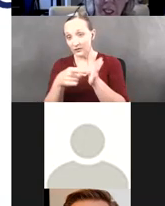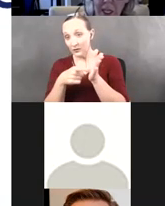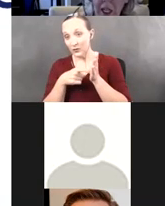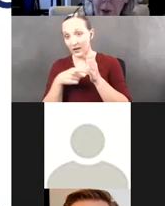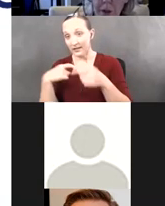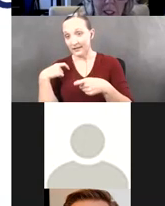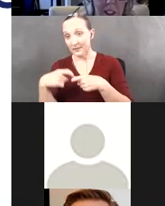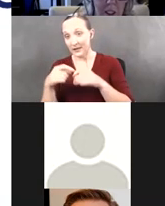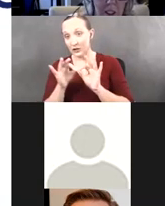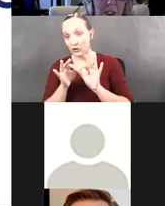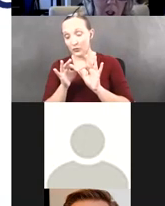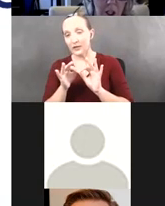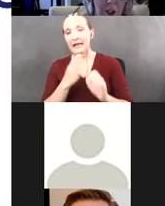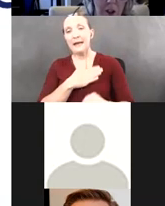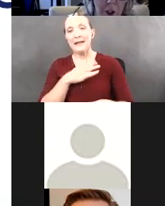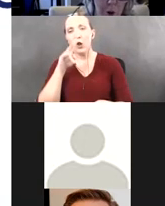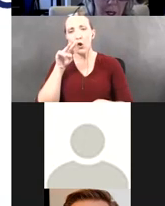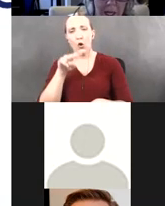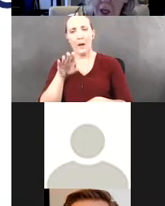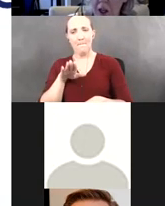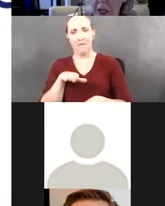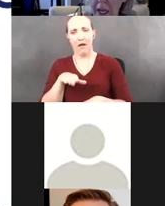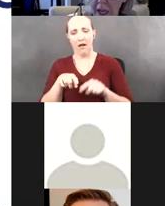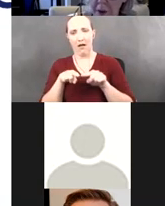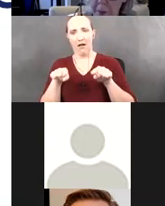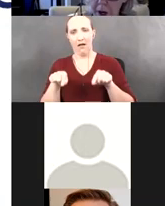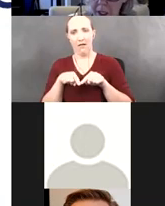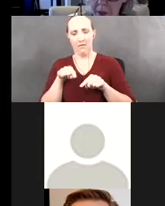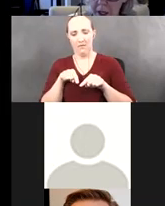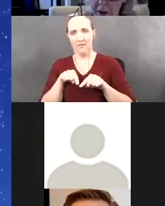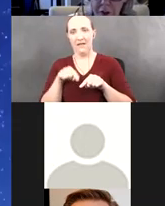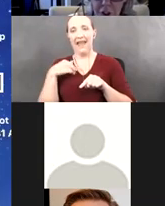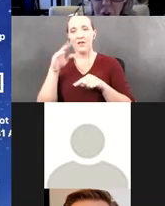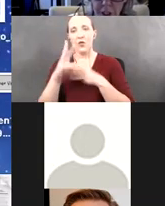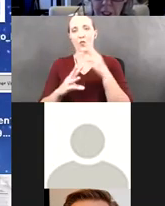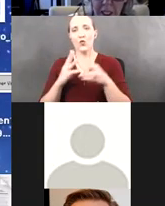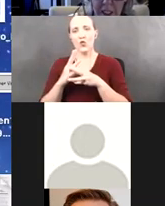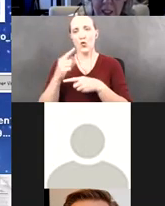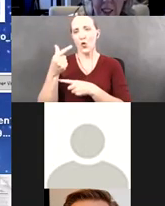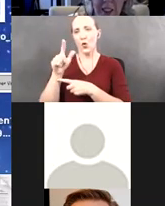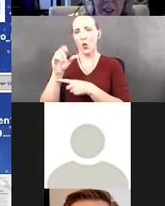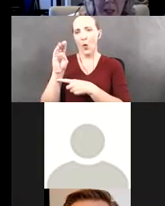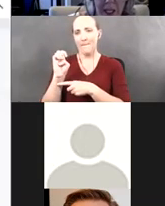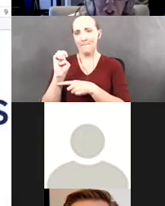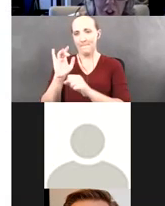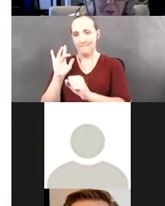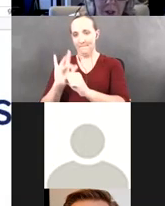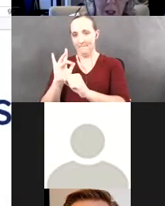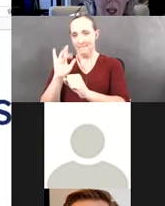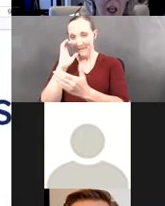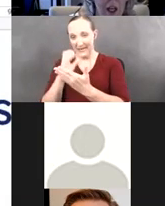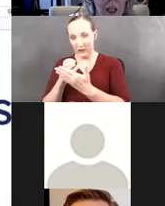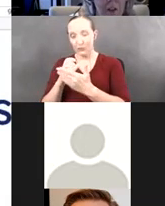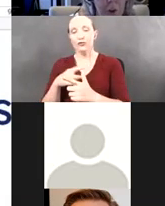si today, necesita please interpretación al click español, on the por globe favor haga icon clic at the en el icono bottom del of your globo screen a and la pie select de la página Spanish.